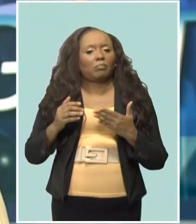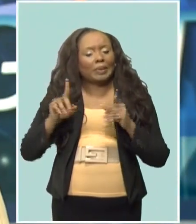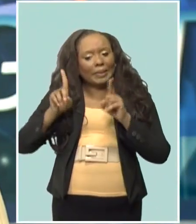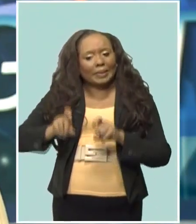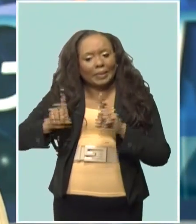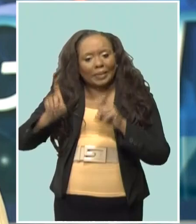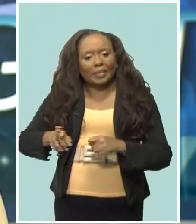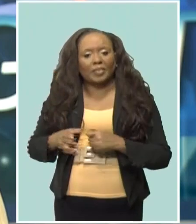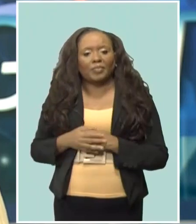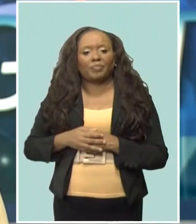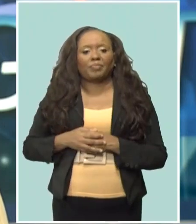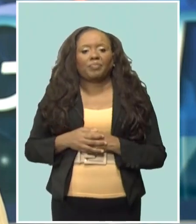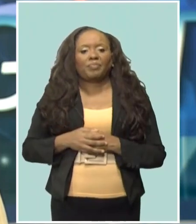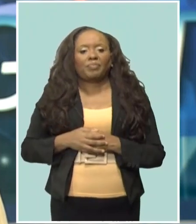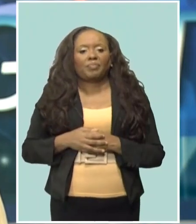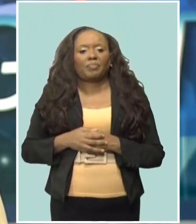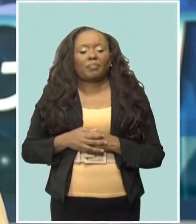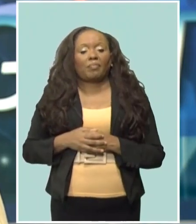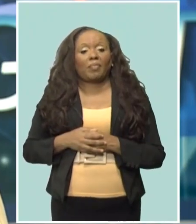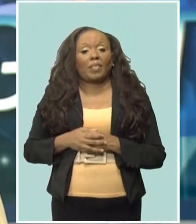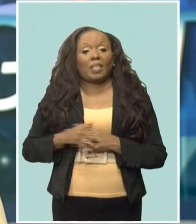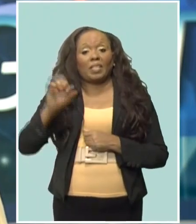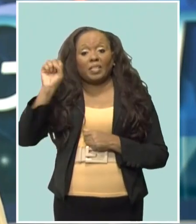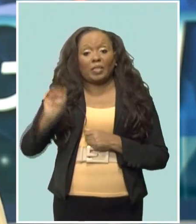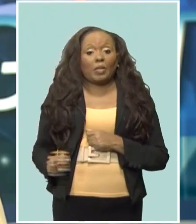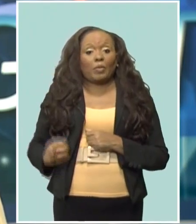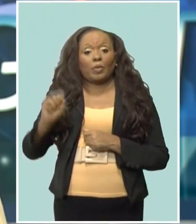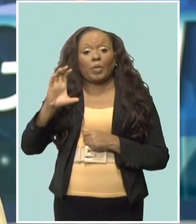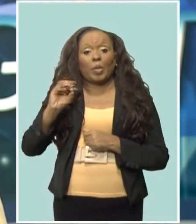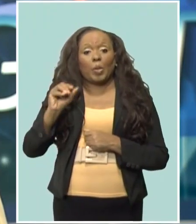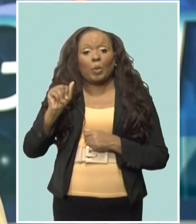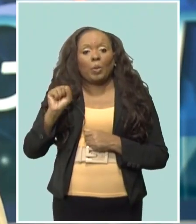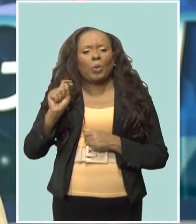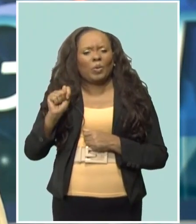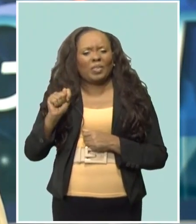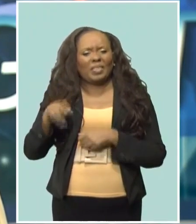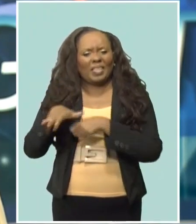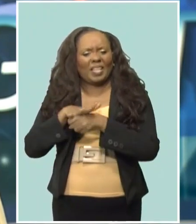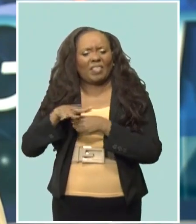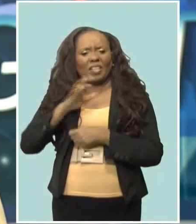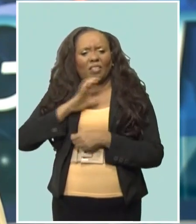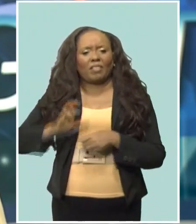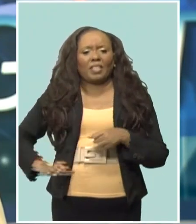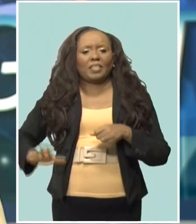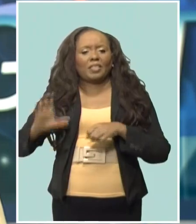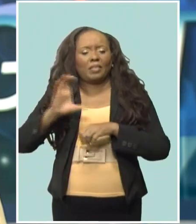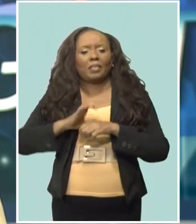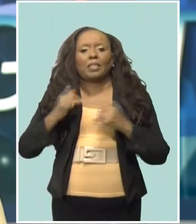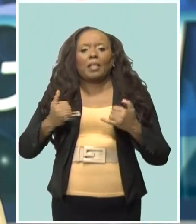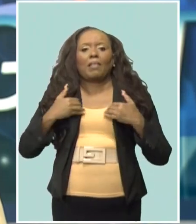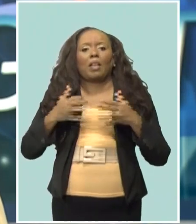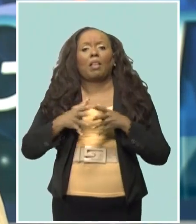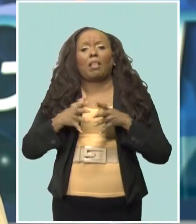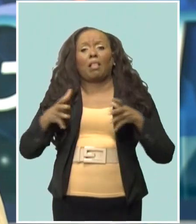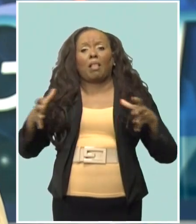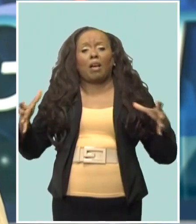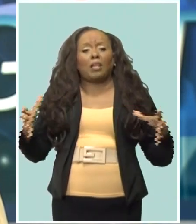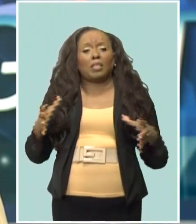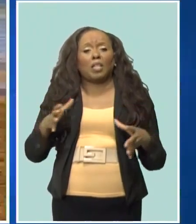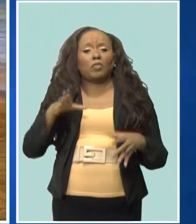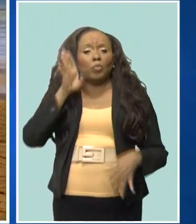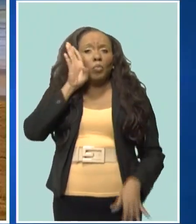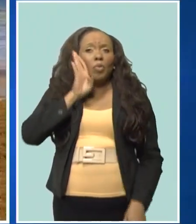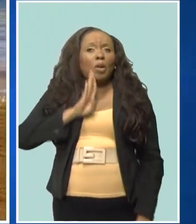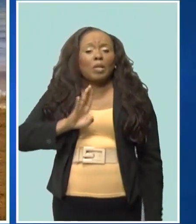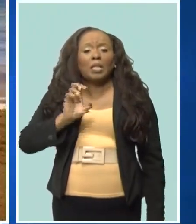is once again blanketed with the pesky sargassum seaweed that has become an eyesore along the island's coasts. However, a